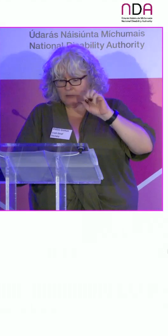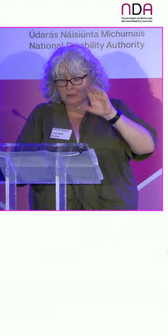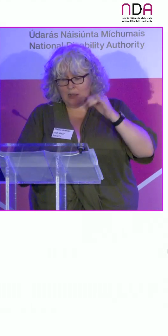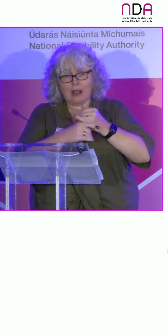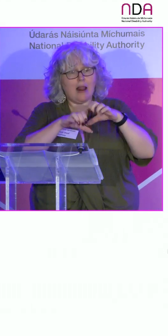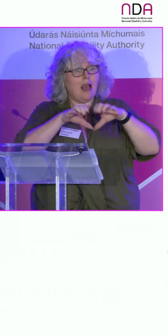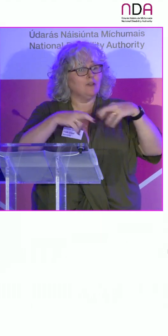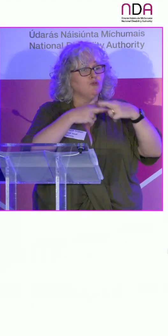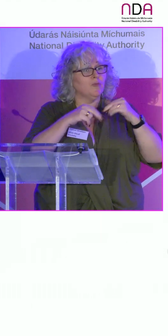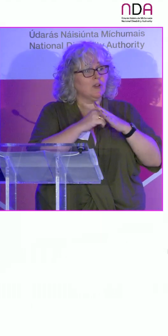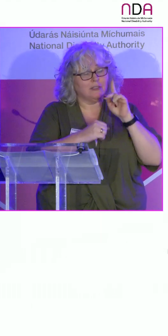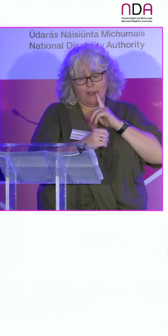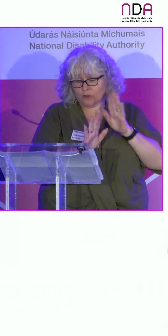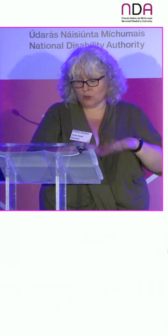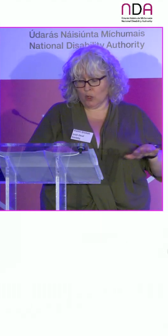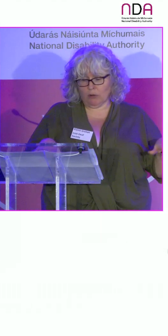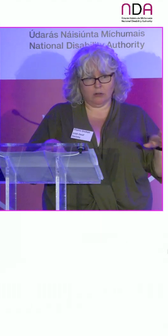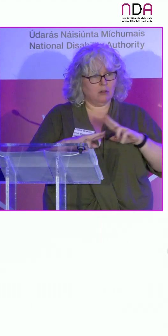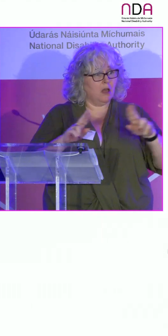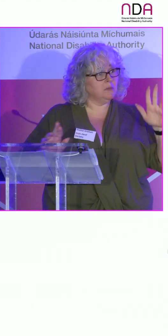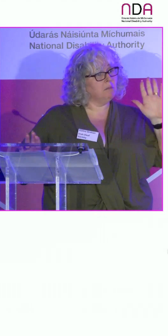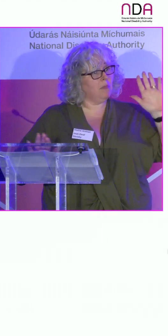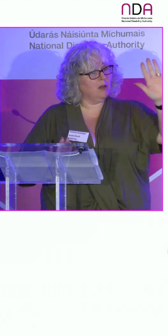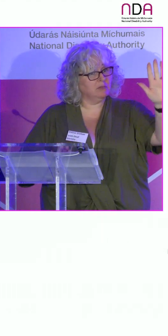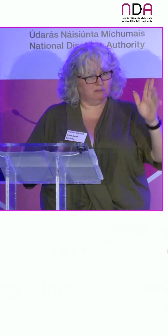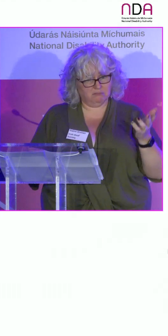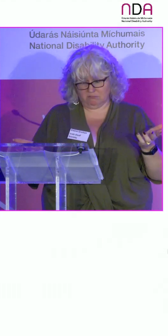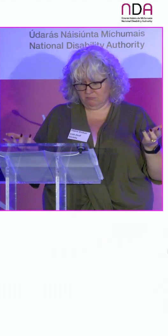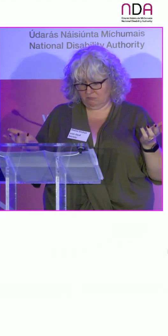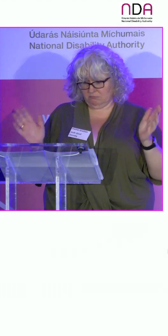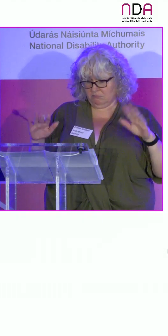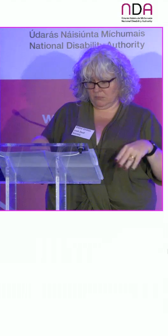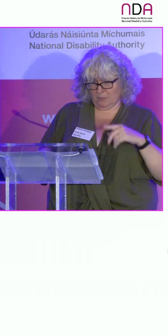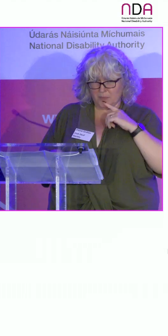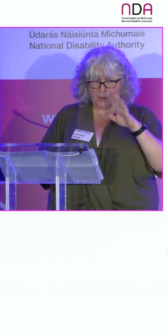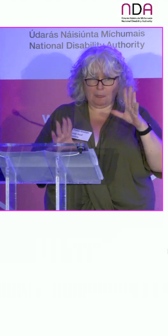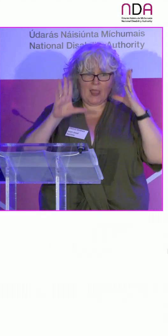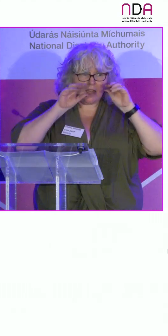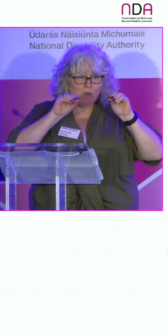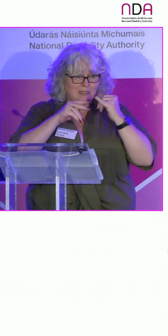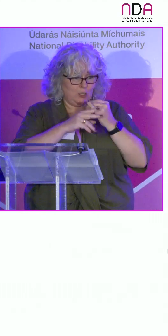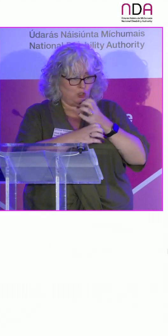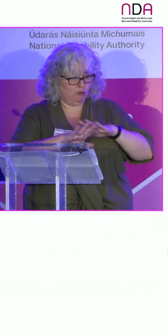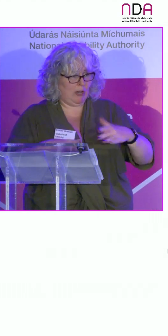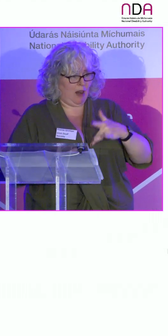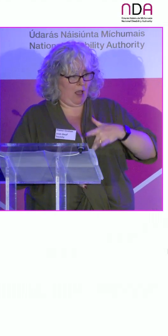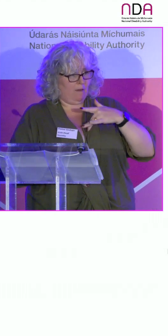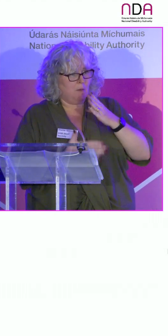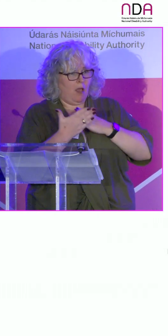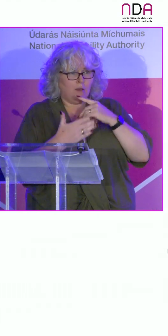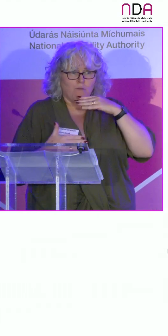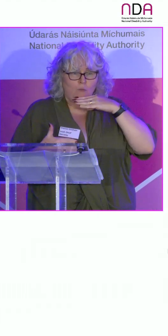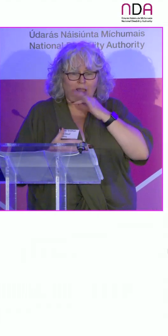services. Those who use ISL in the classroom, for example for deaf children, there's no must there to provide access for deaf children.